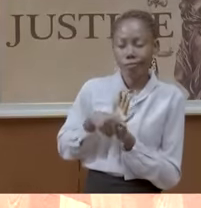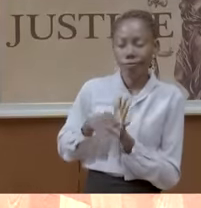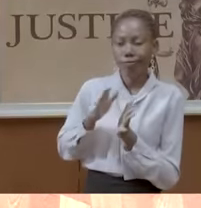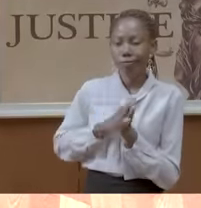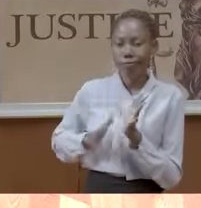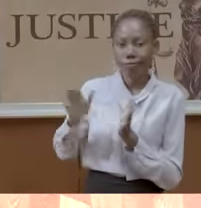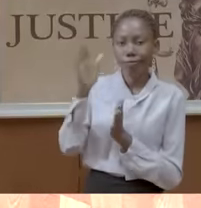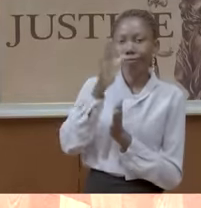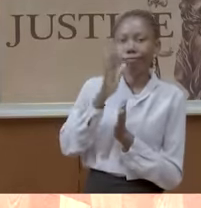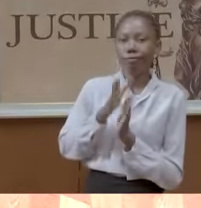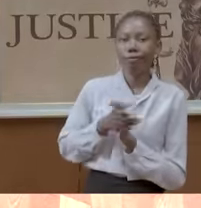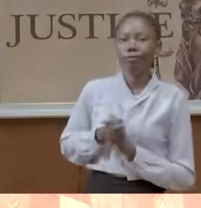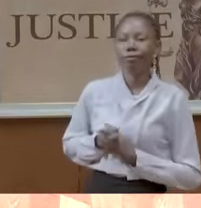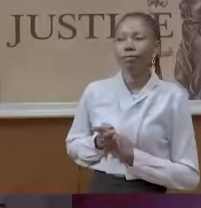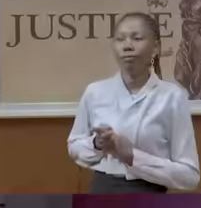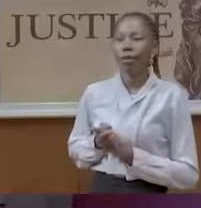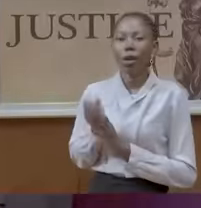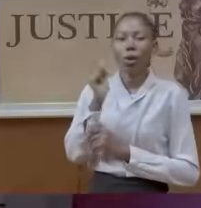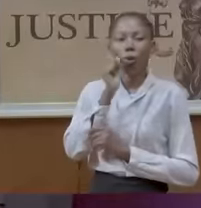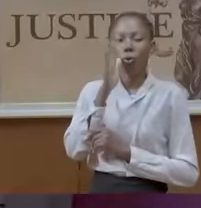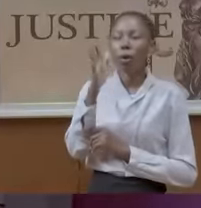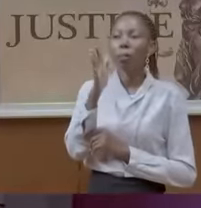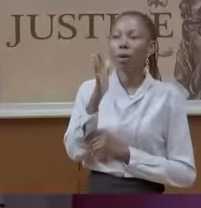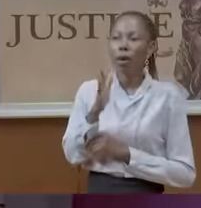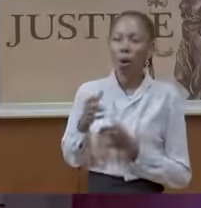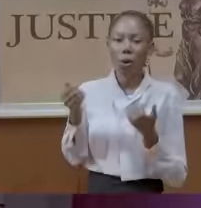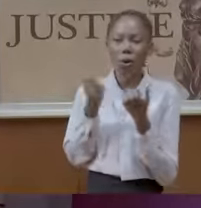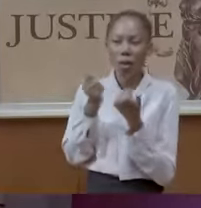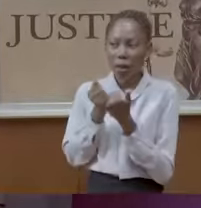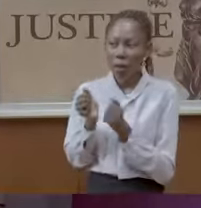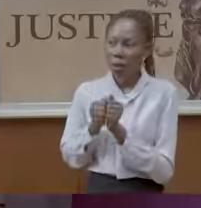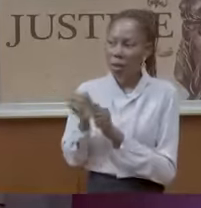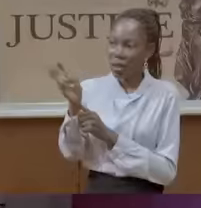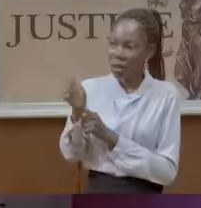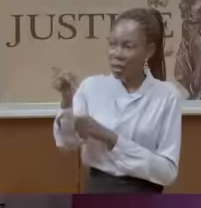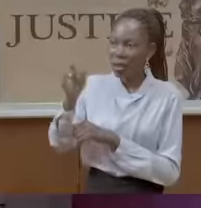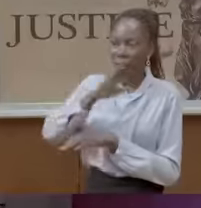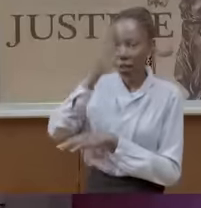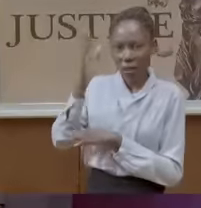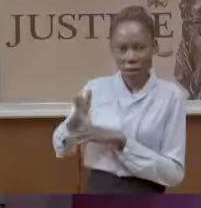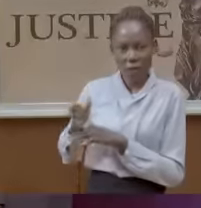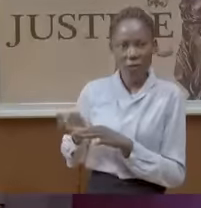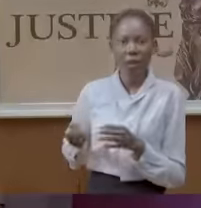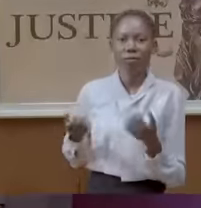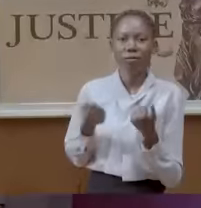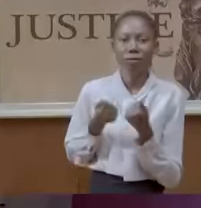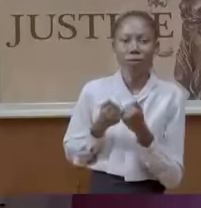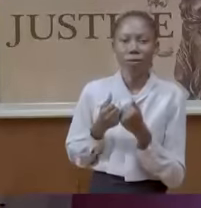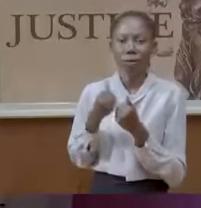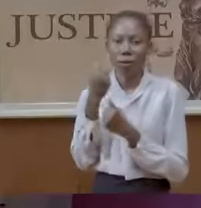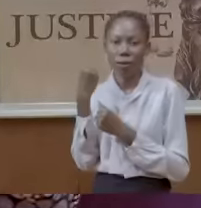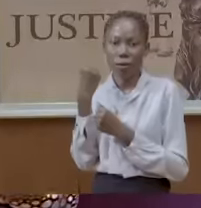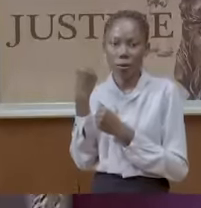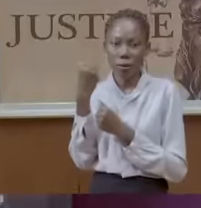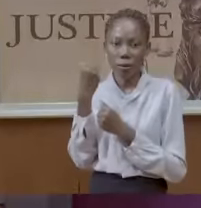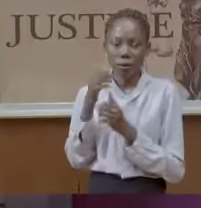school, two times, women, not men, wanted to fight me. I ran away. I used to say that. I never fought in the school. The only time I fought when I was